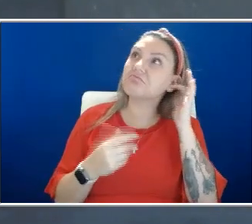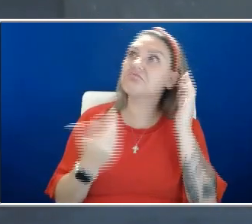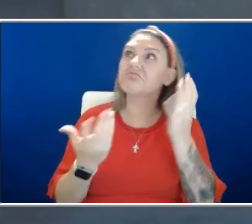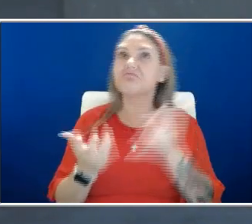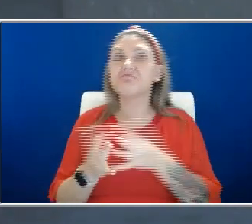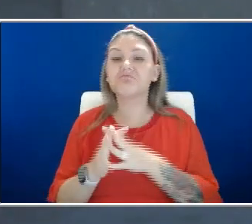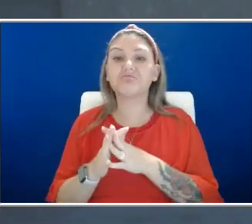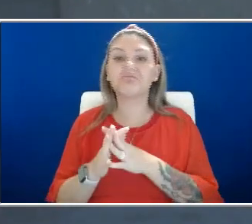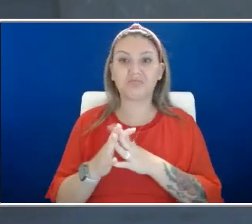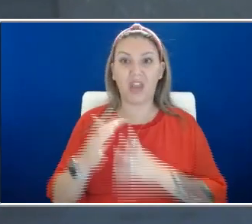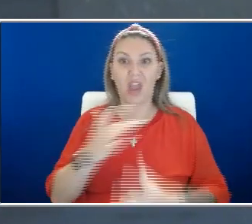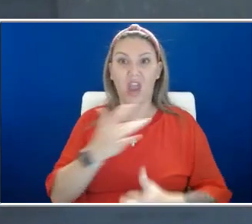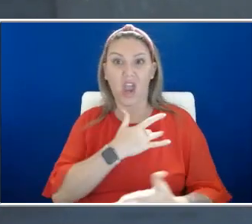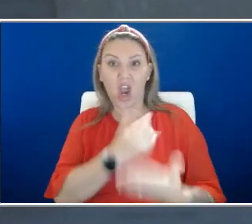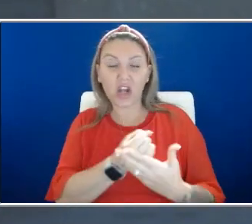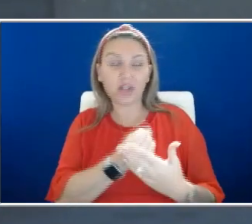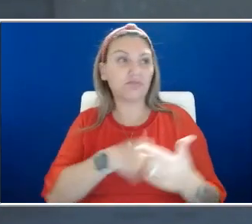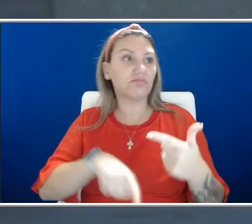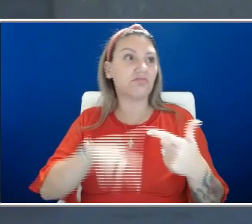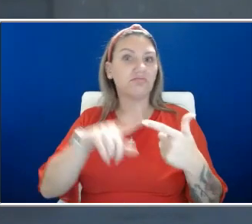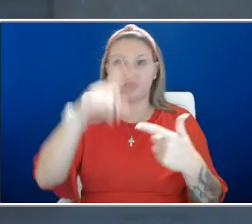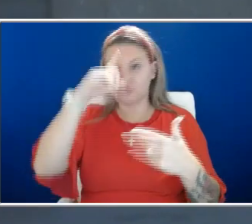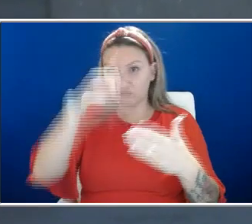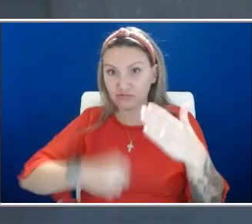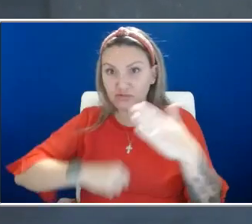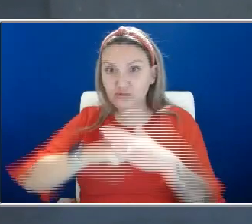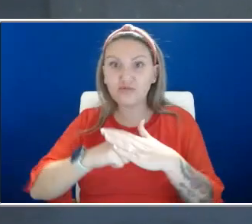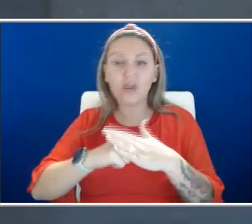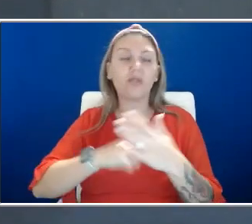heart attacks out here, we've seen strokes, we've seen